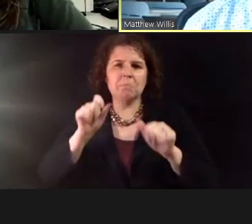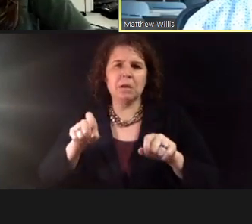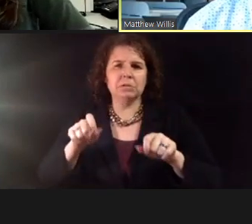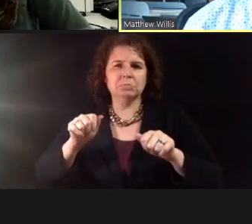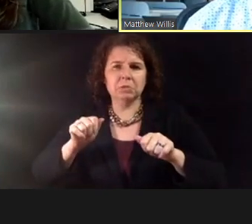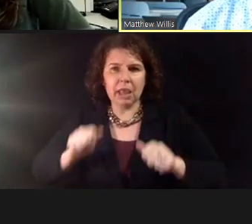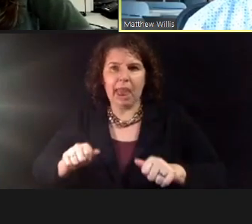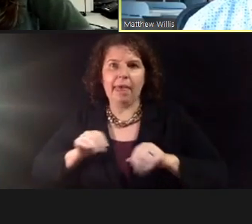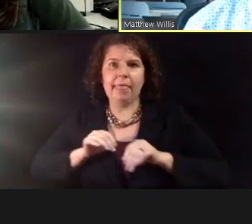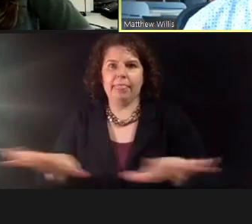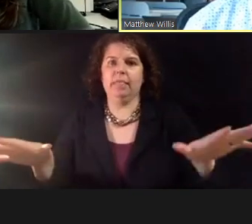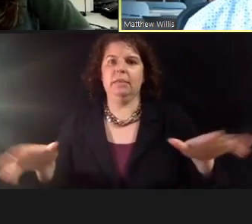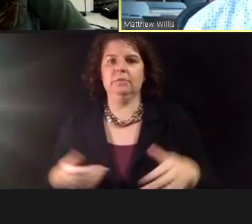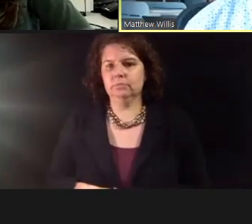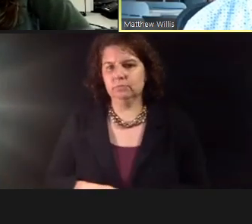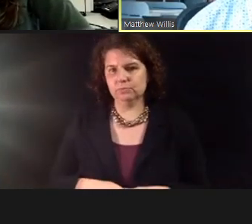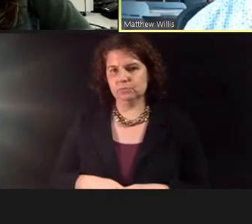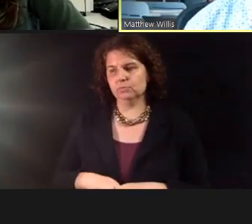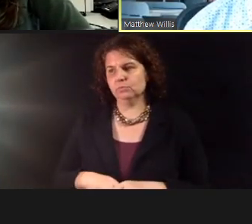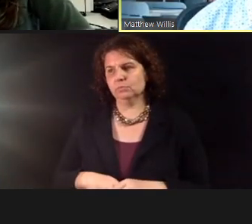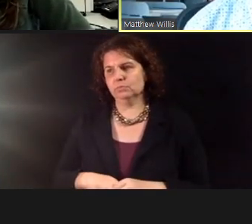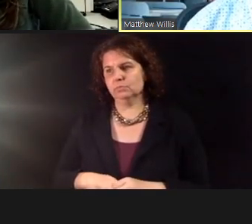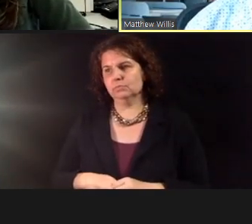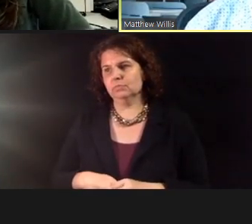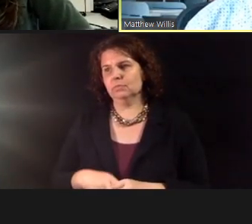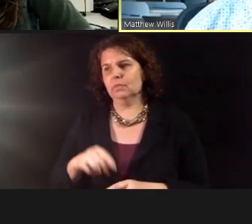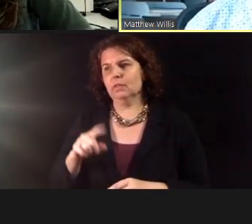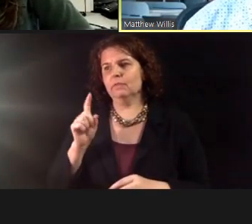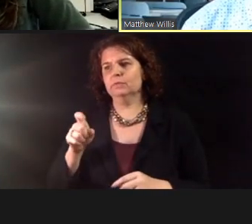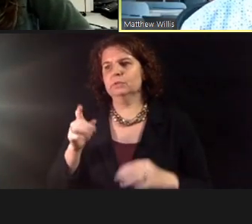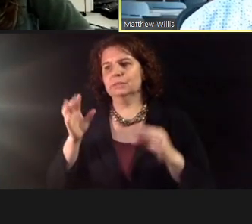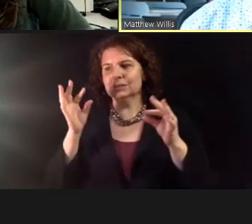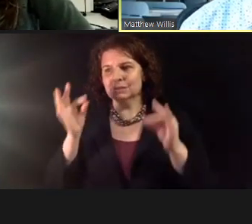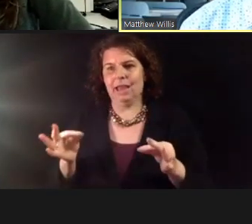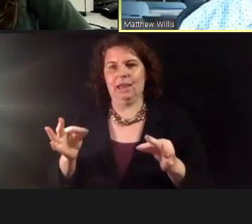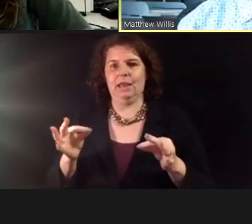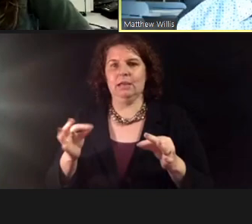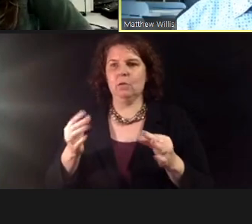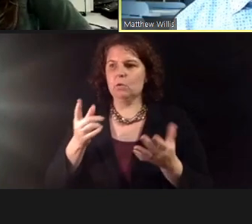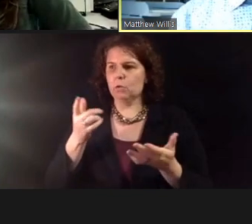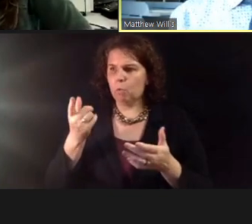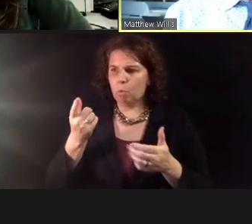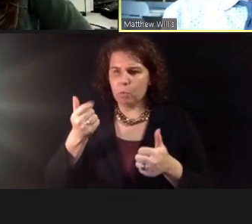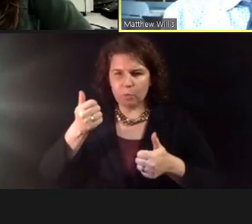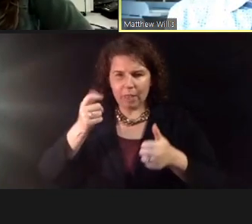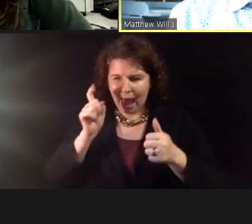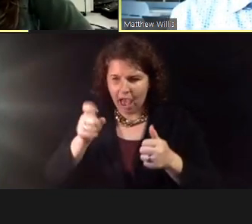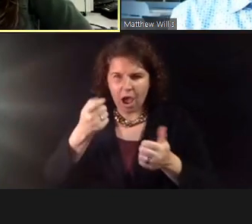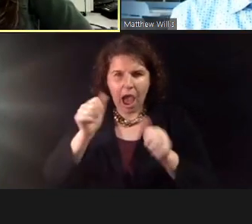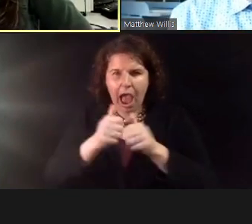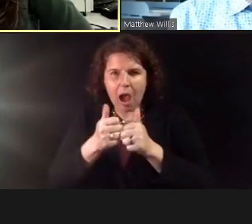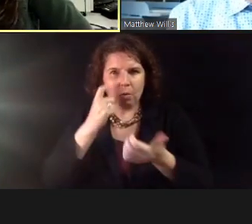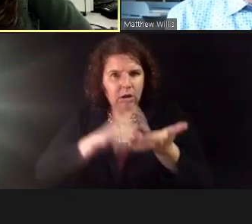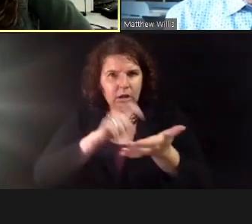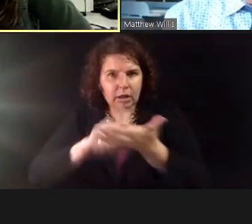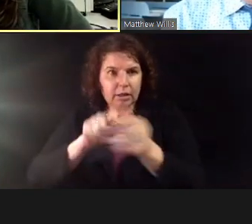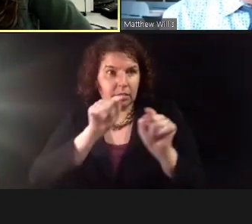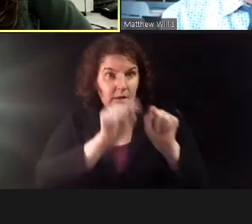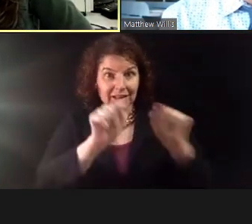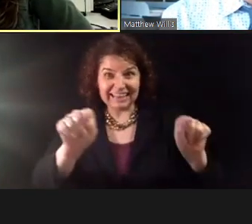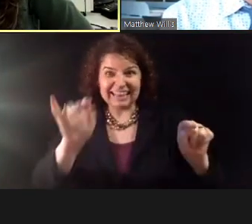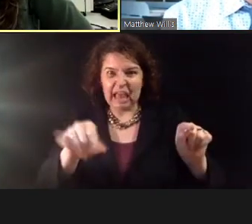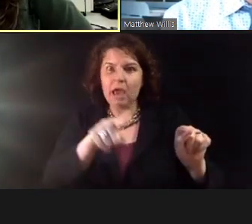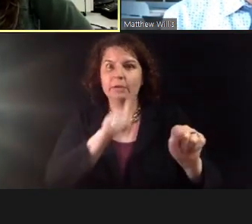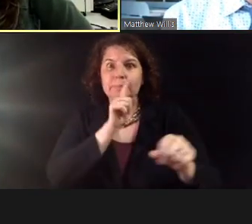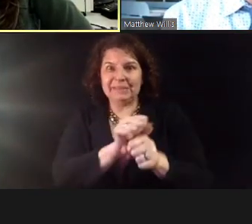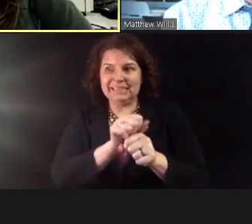diagnosis, for us to know how many are active and infectious to others in the community. Okay, that's helpful clarification.